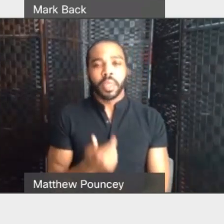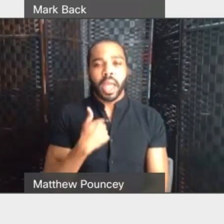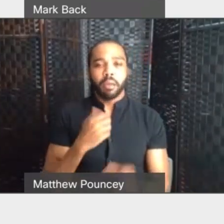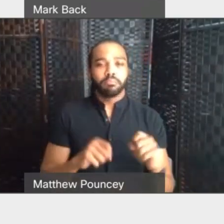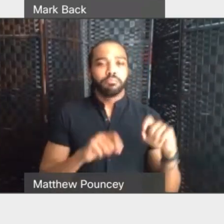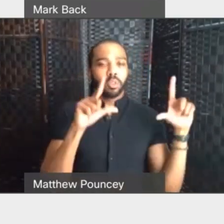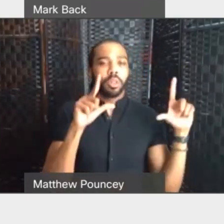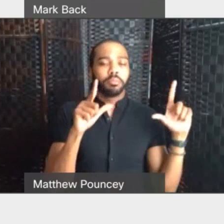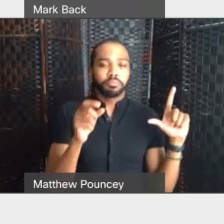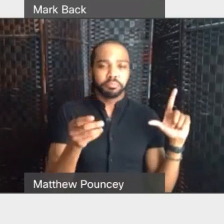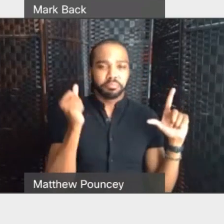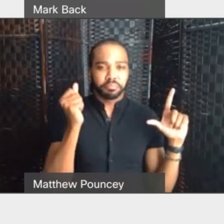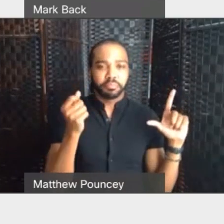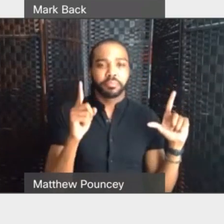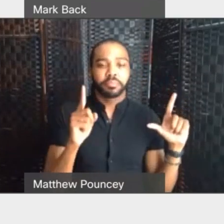quick.